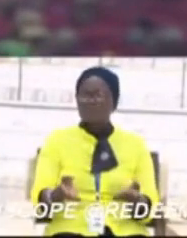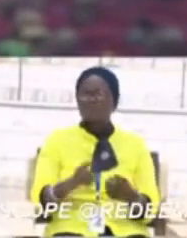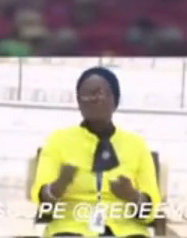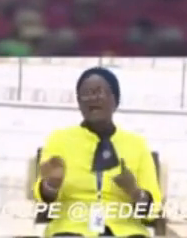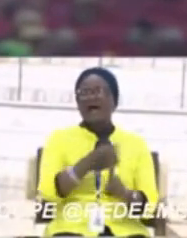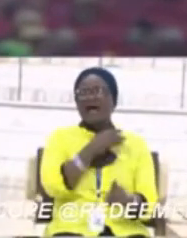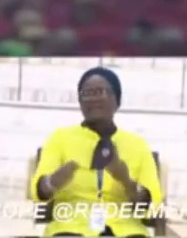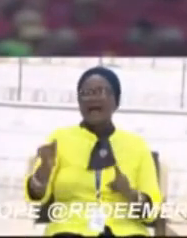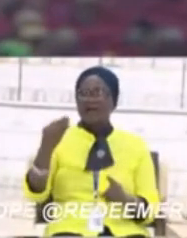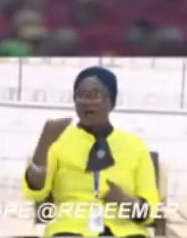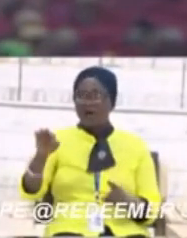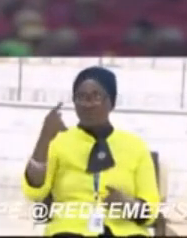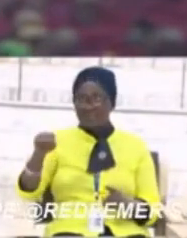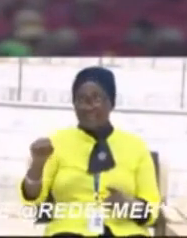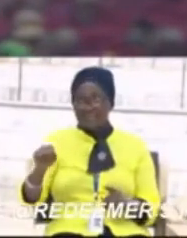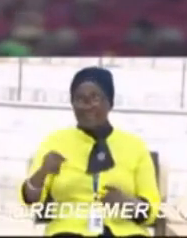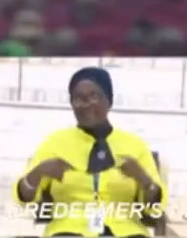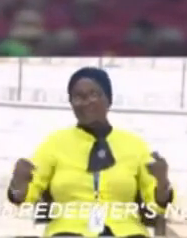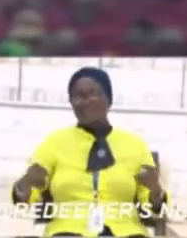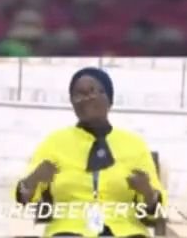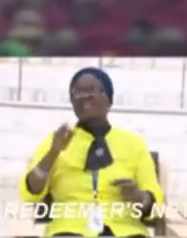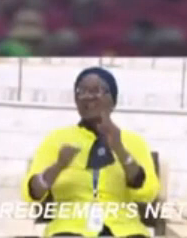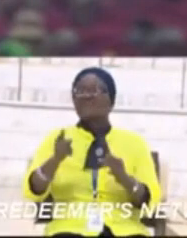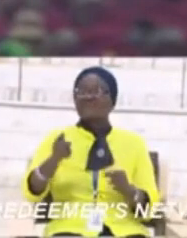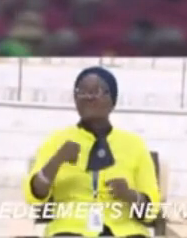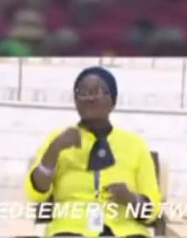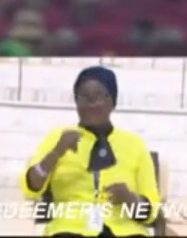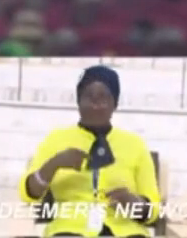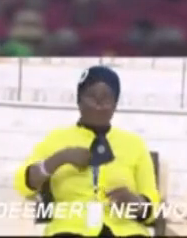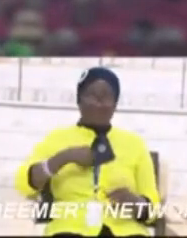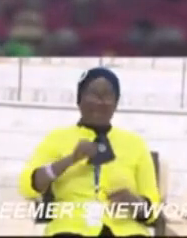And if you think, oh, I have bodyguards.